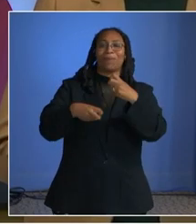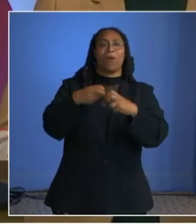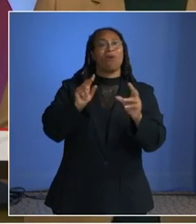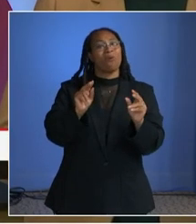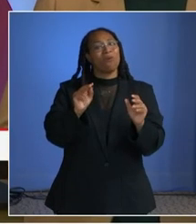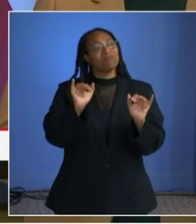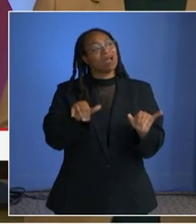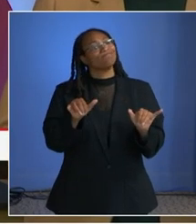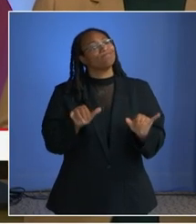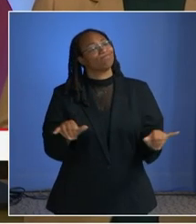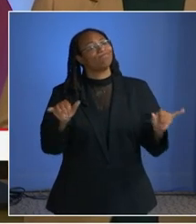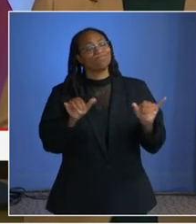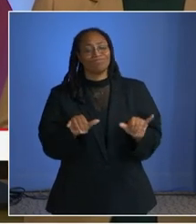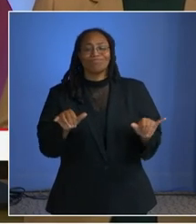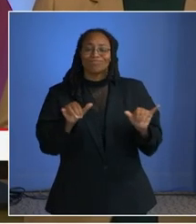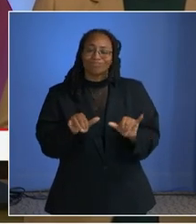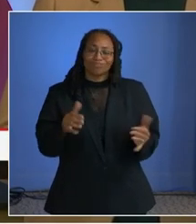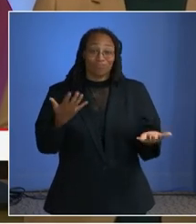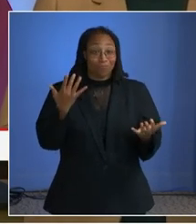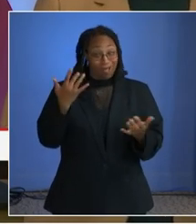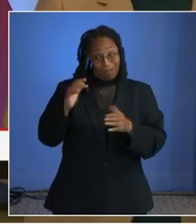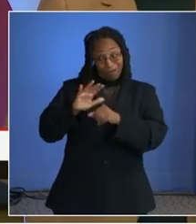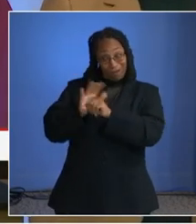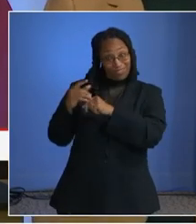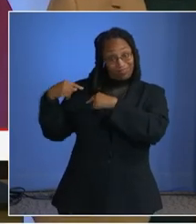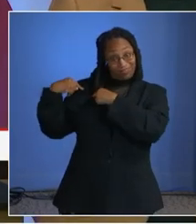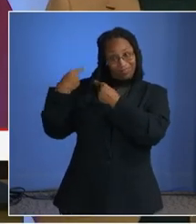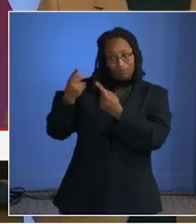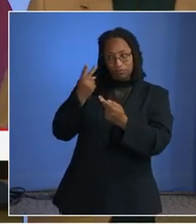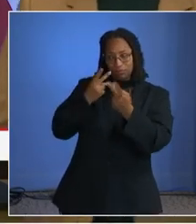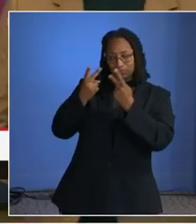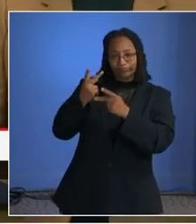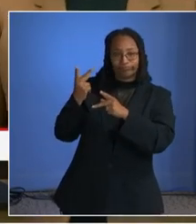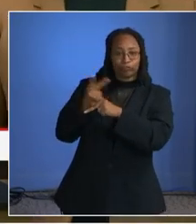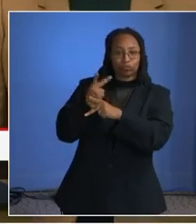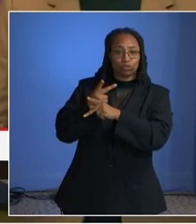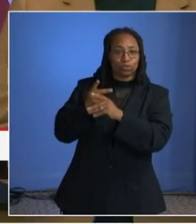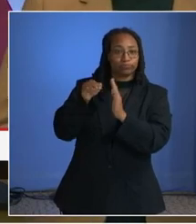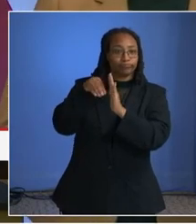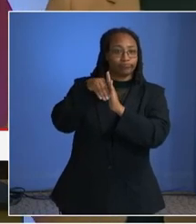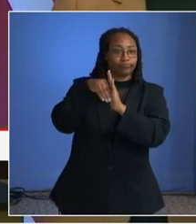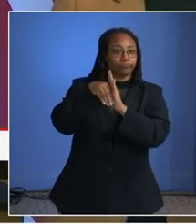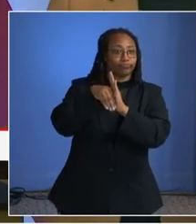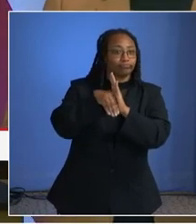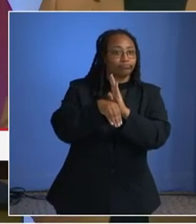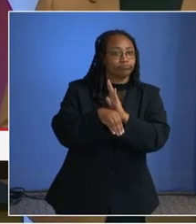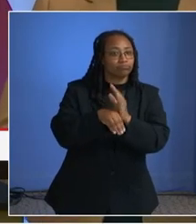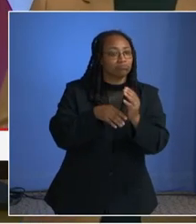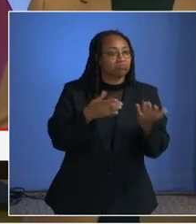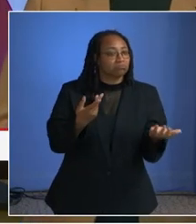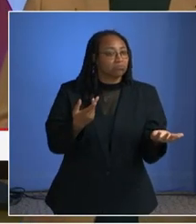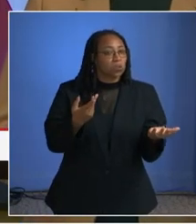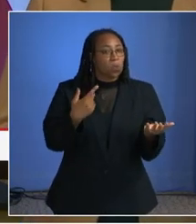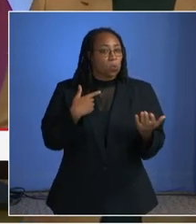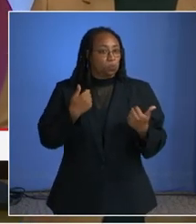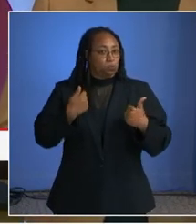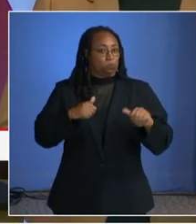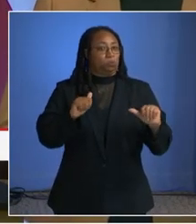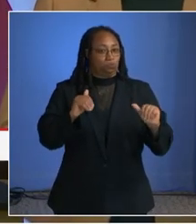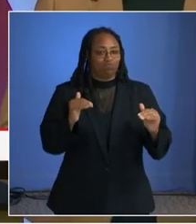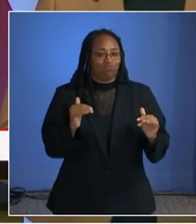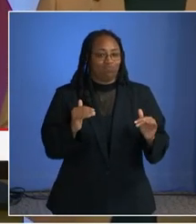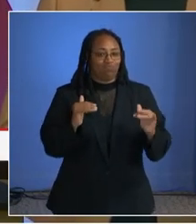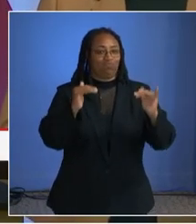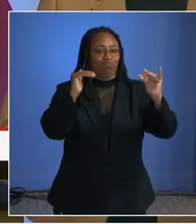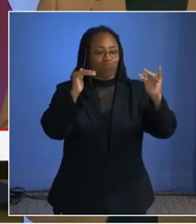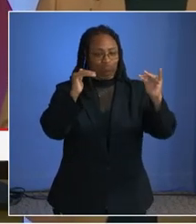on those workforce. They've done a really good job hiring. In fact, I think they're the #1 agency at succeeding at